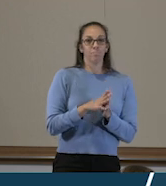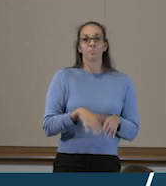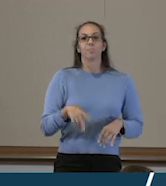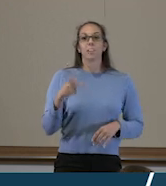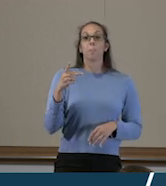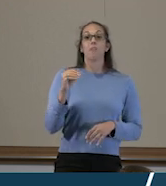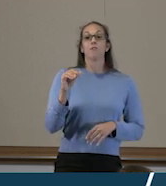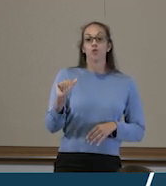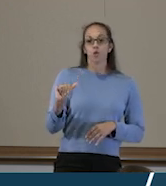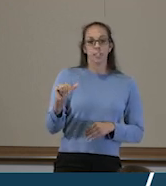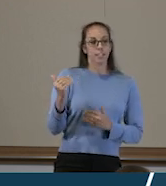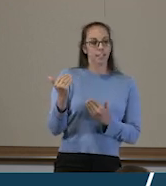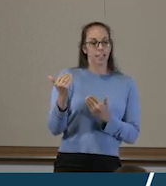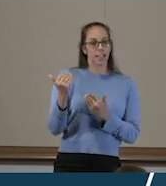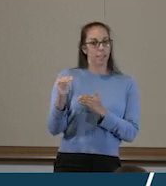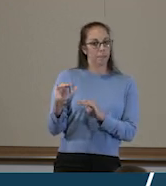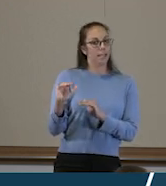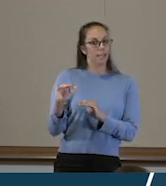is limited to certain